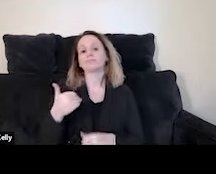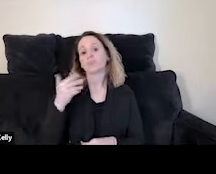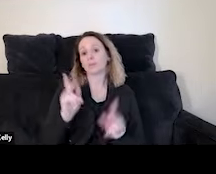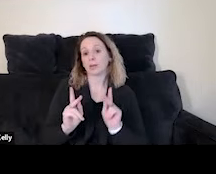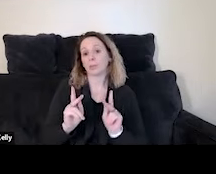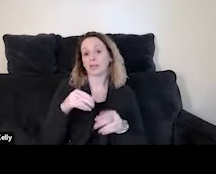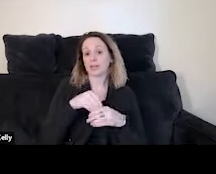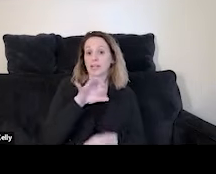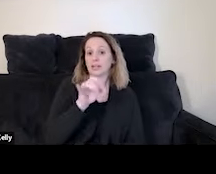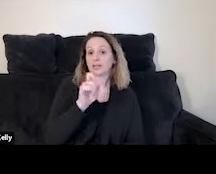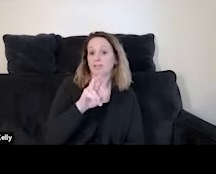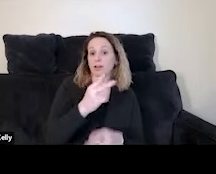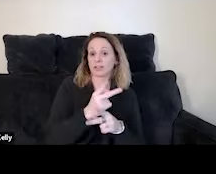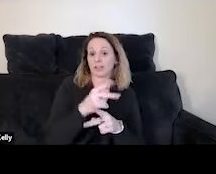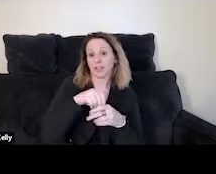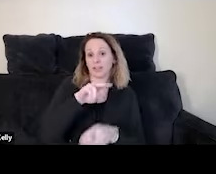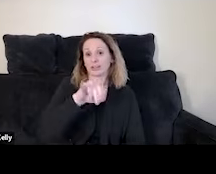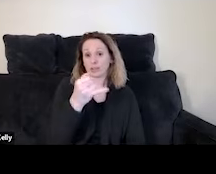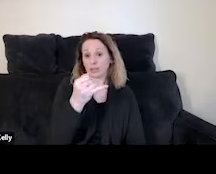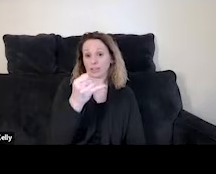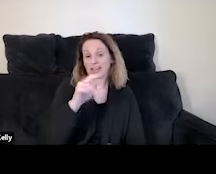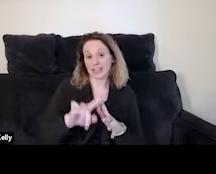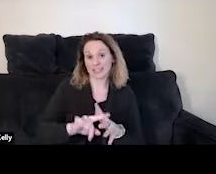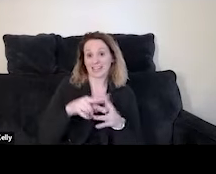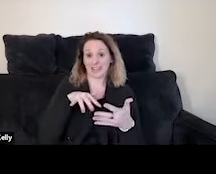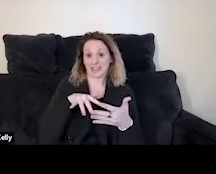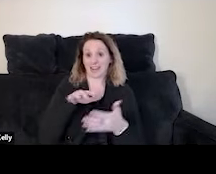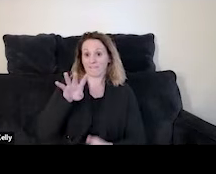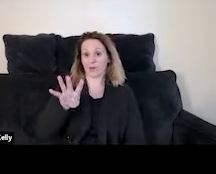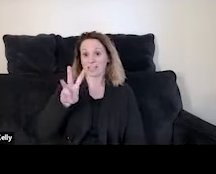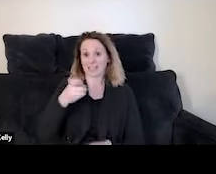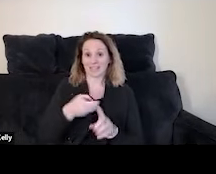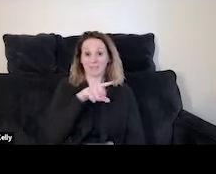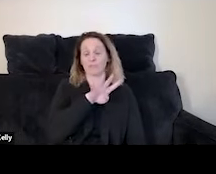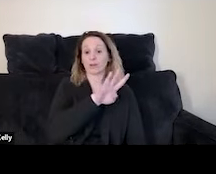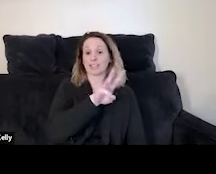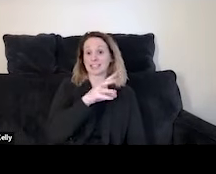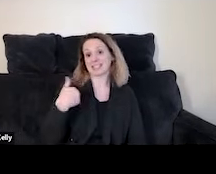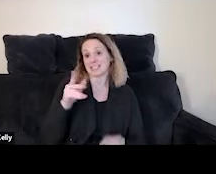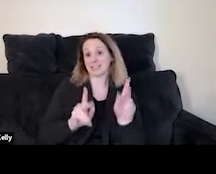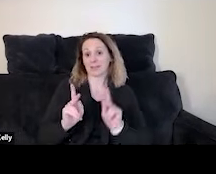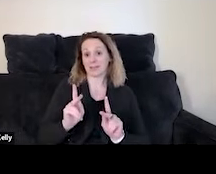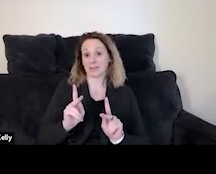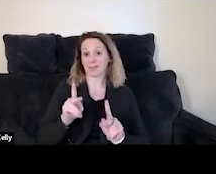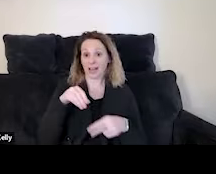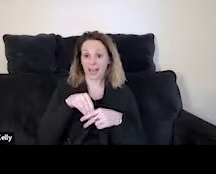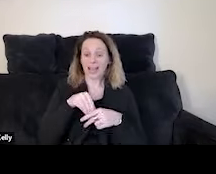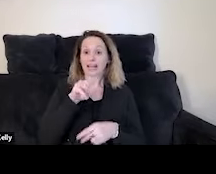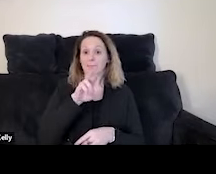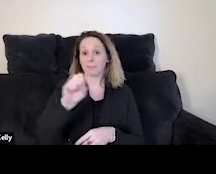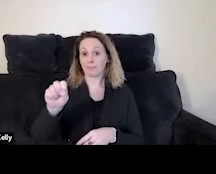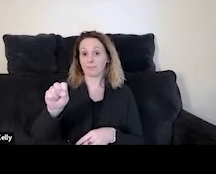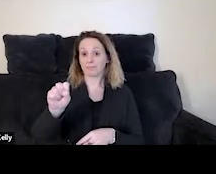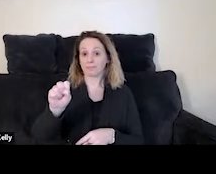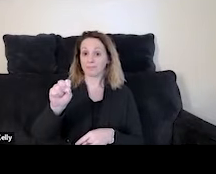foster care in New Jersey, in the pilot study, 46 out of 46 young people who touched on mobile response and stabilization at the time that they went